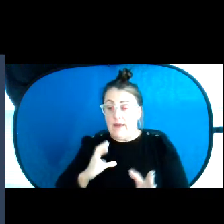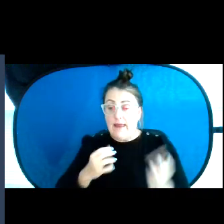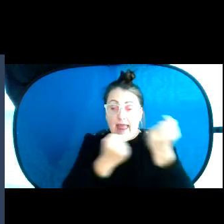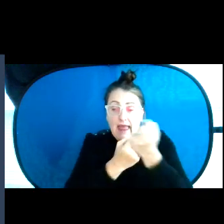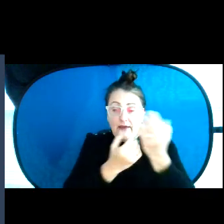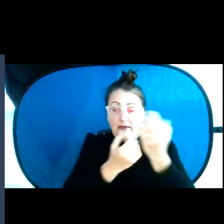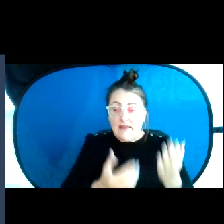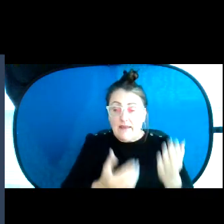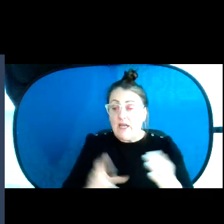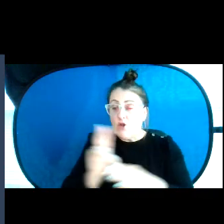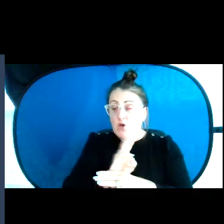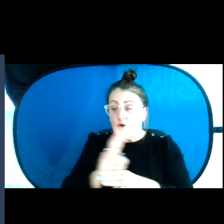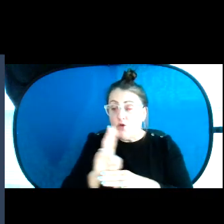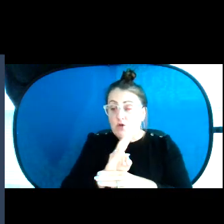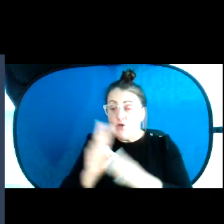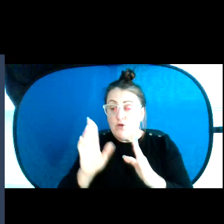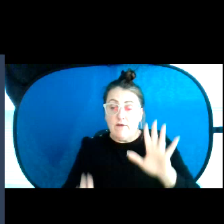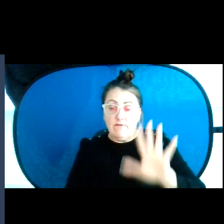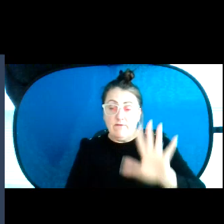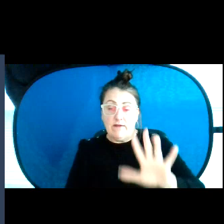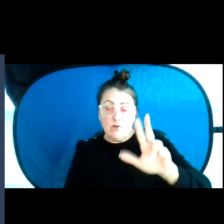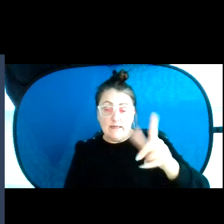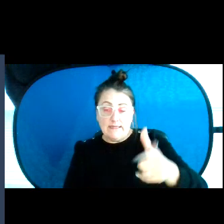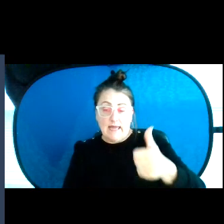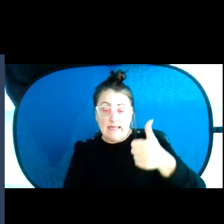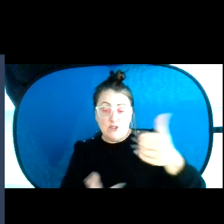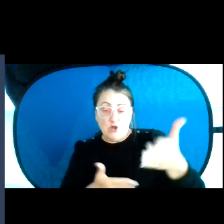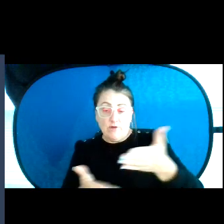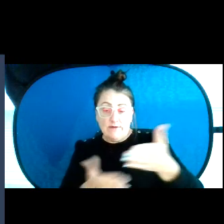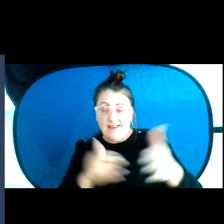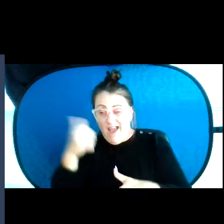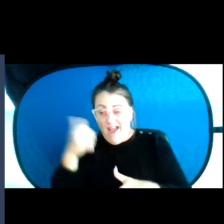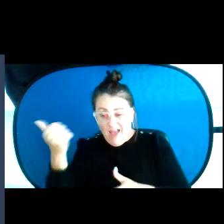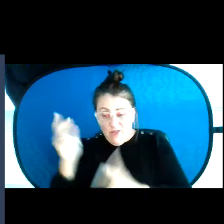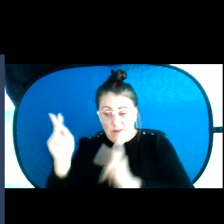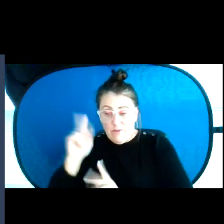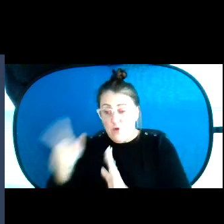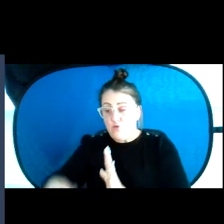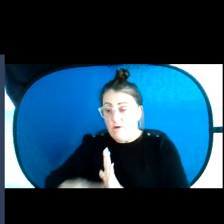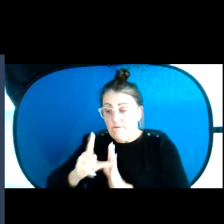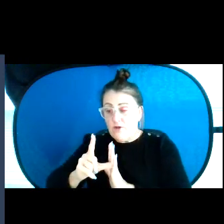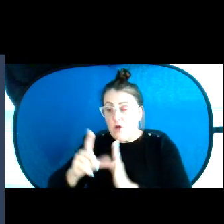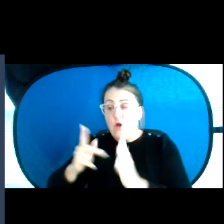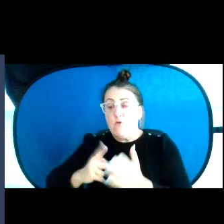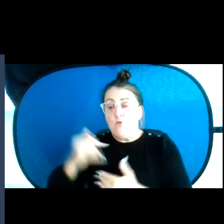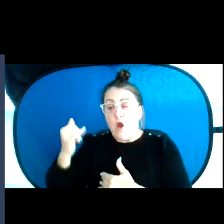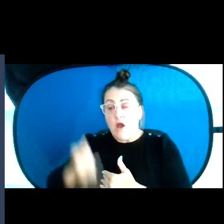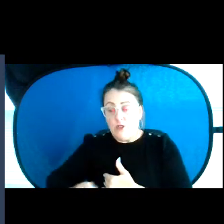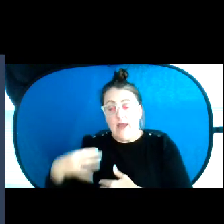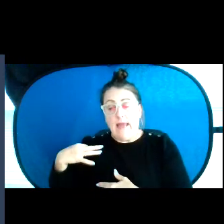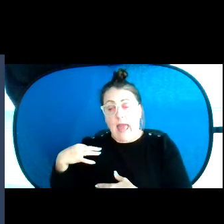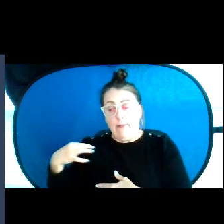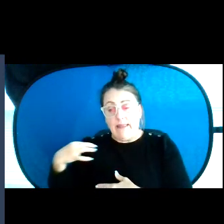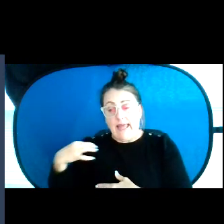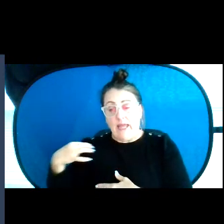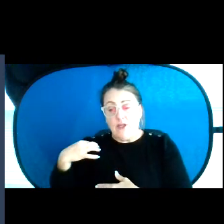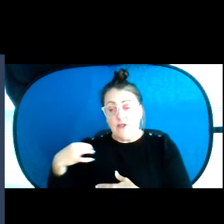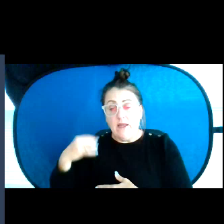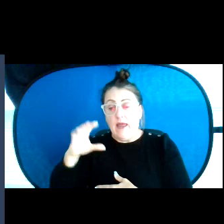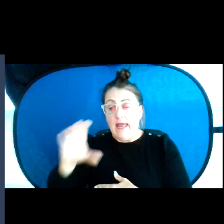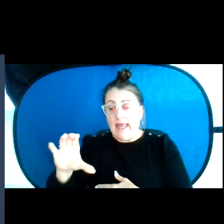of 5310 services, and other interested parties to review project applications. And Caltrans extended